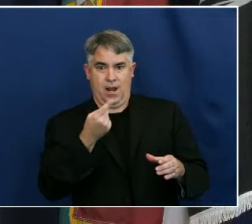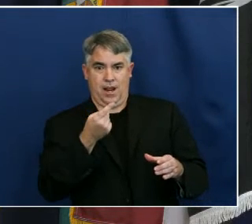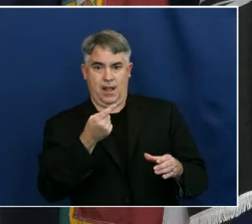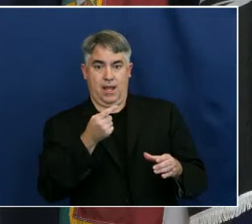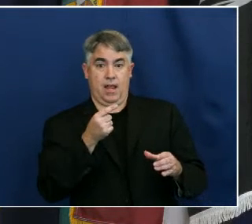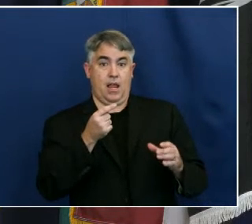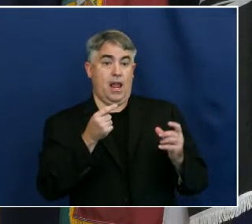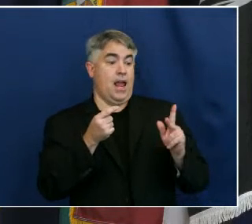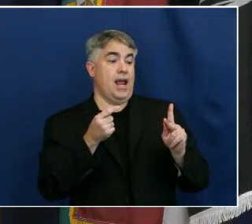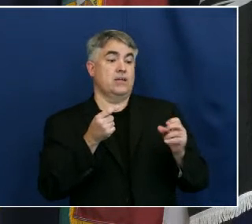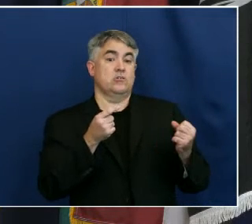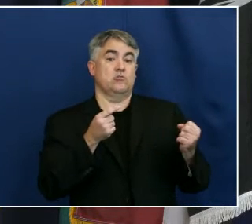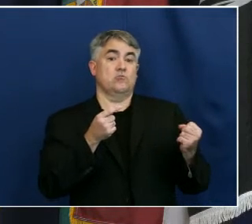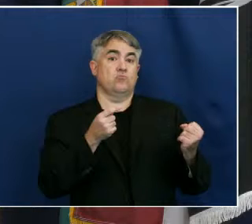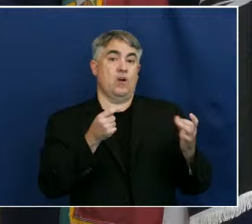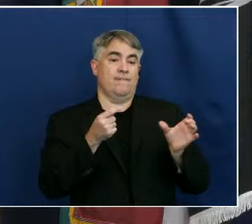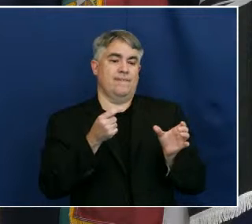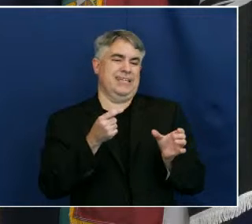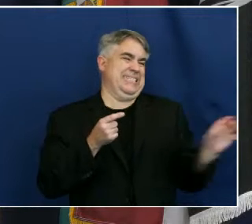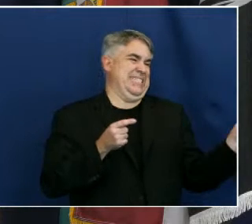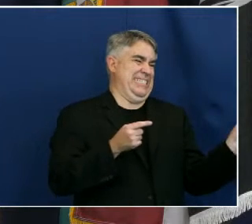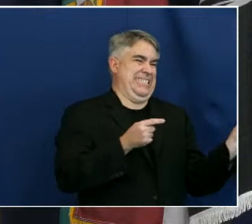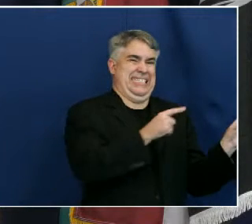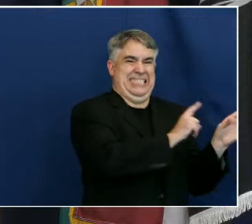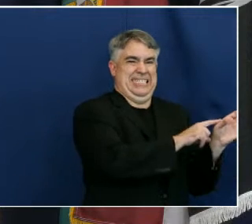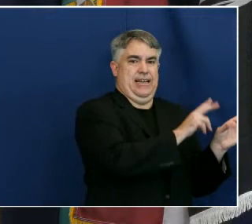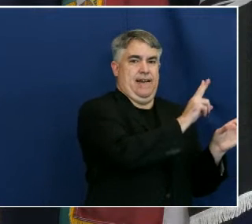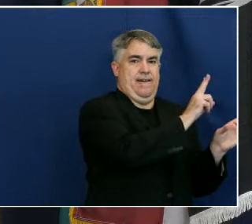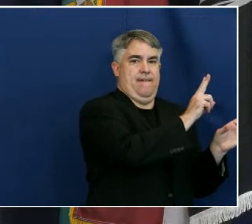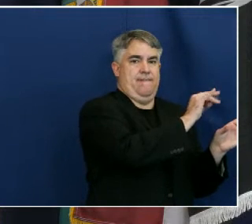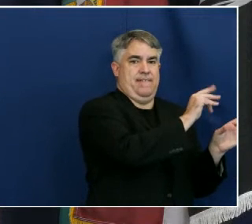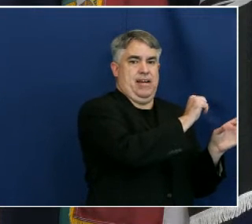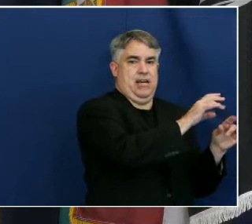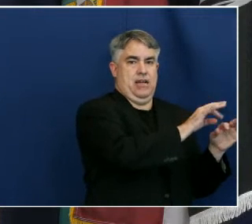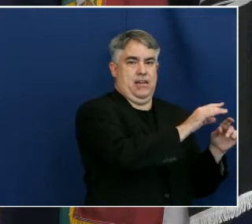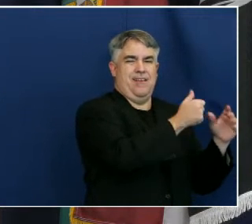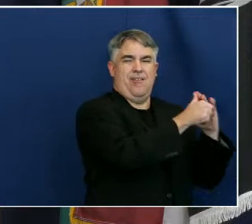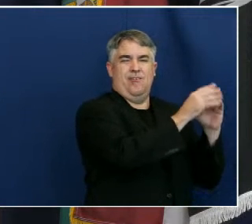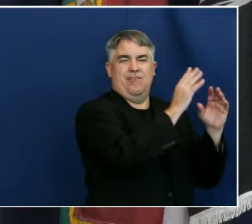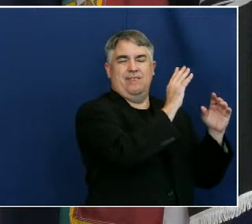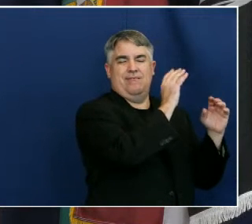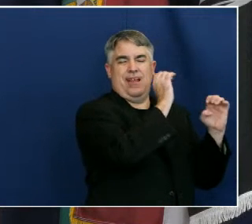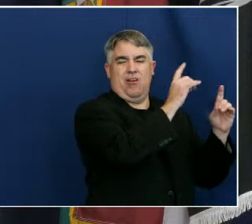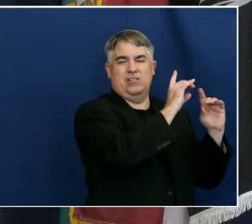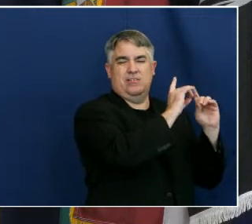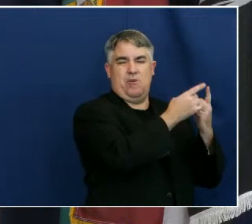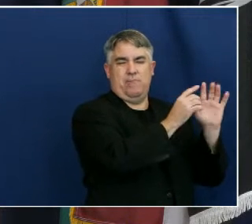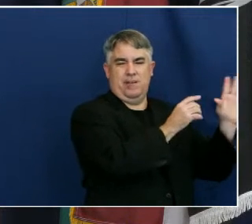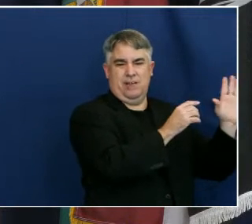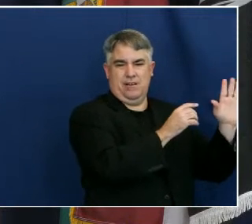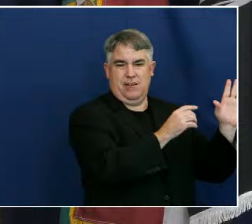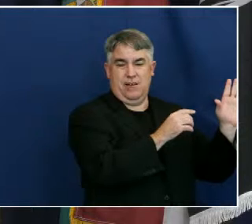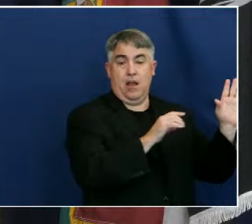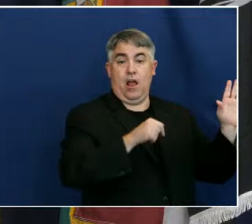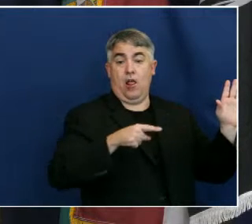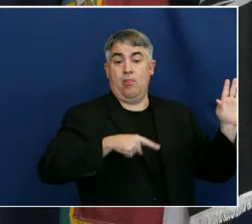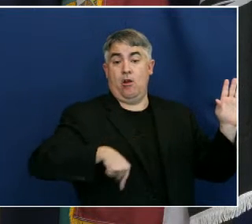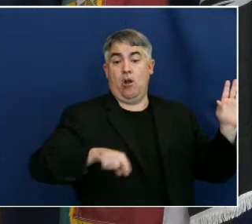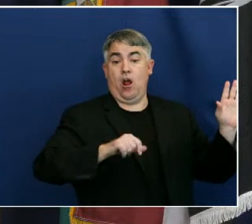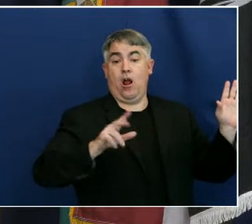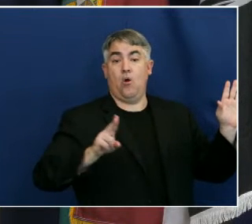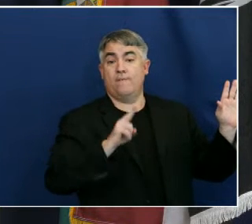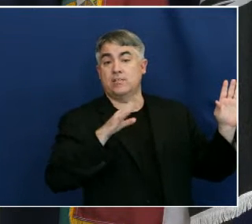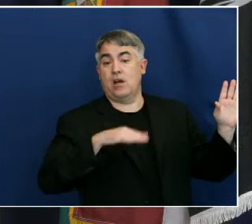be handled by the County Office of Ed and VIBA, and they will be doing that. All of the other folks in that grouping can go to the